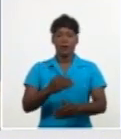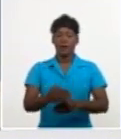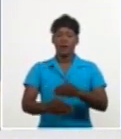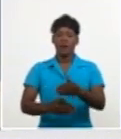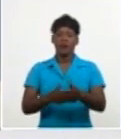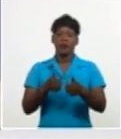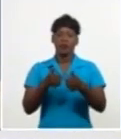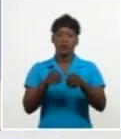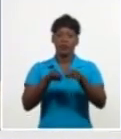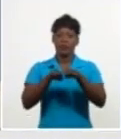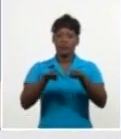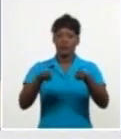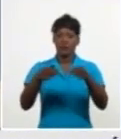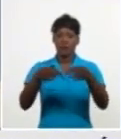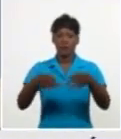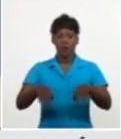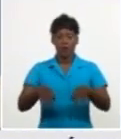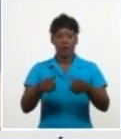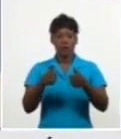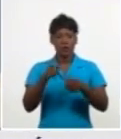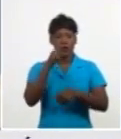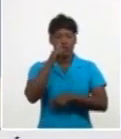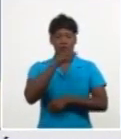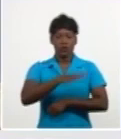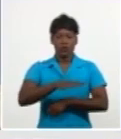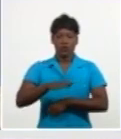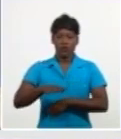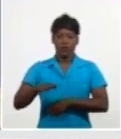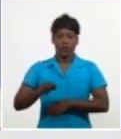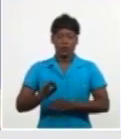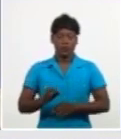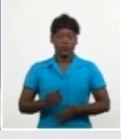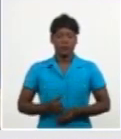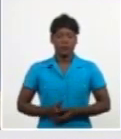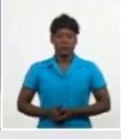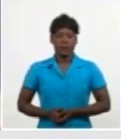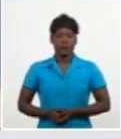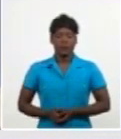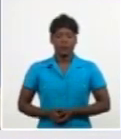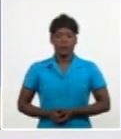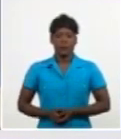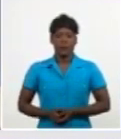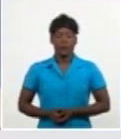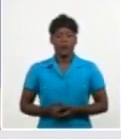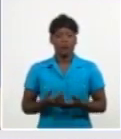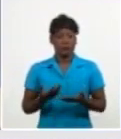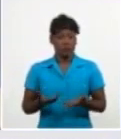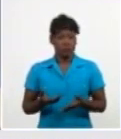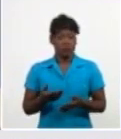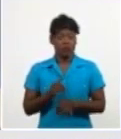the disease in our country's children and the quality of their treatments.